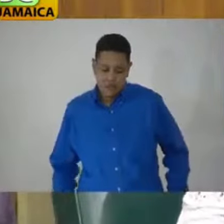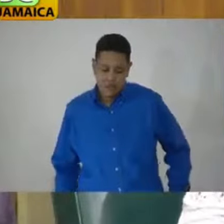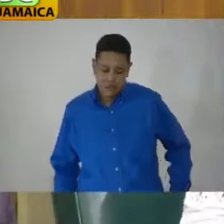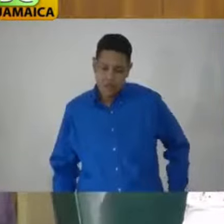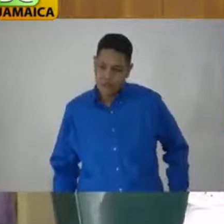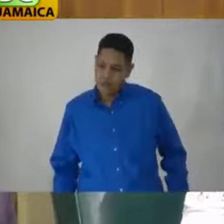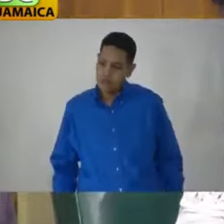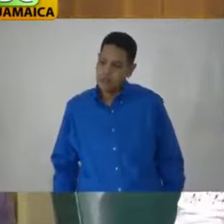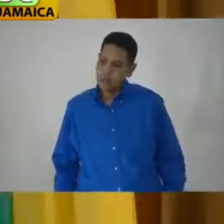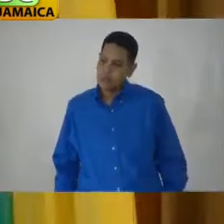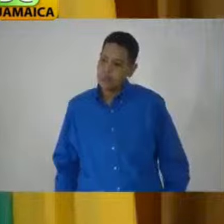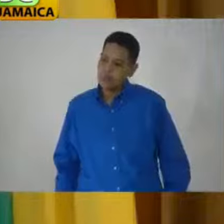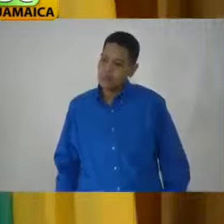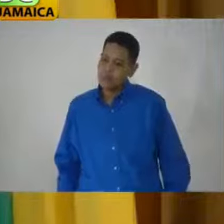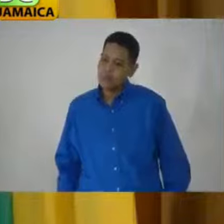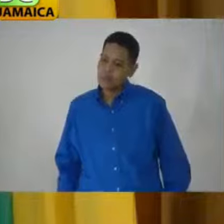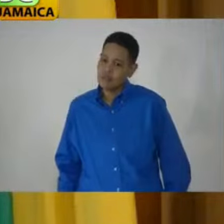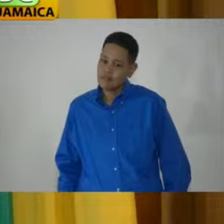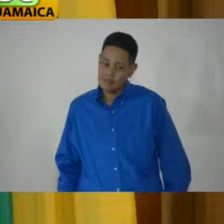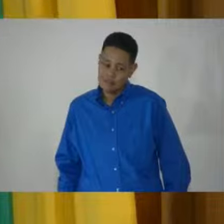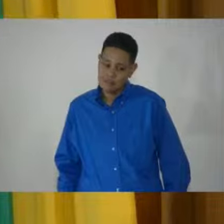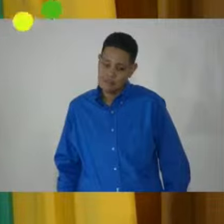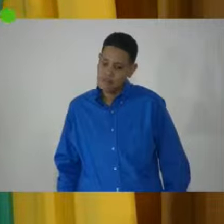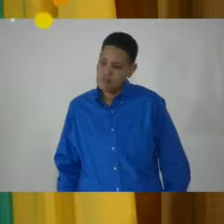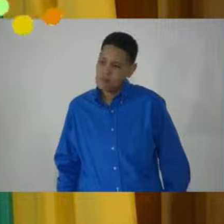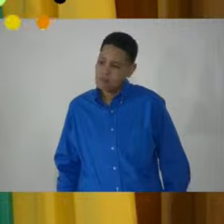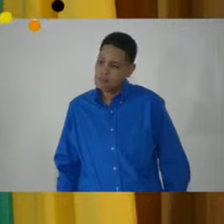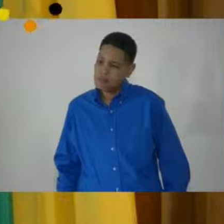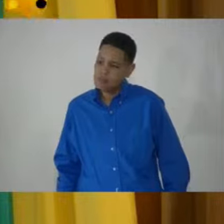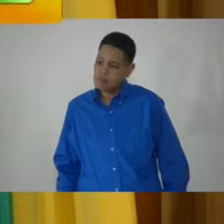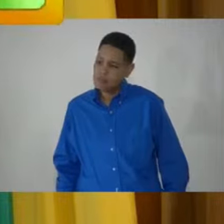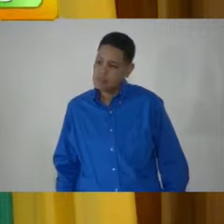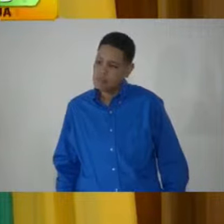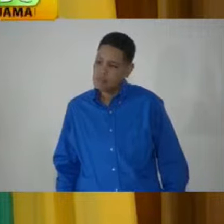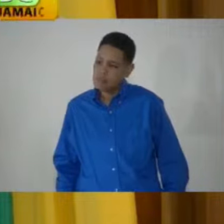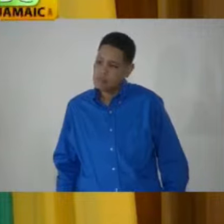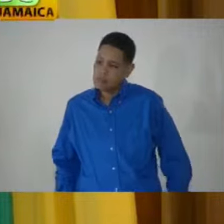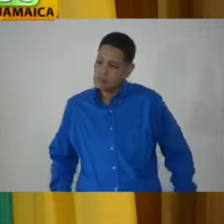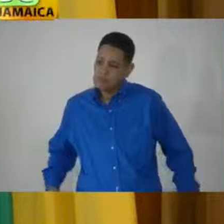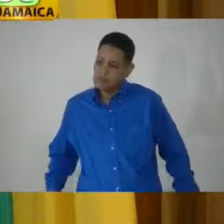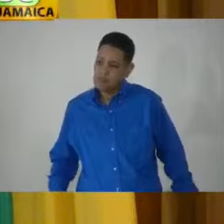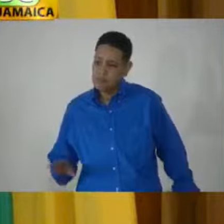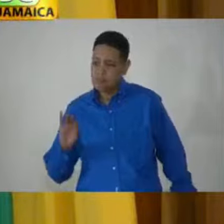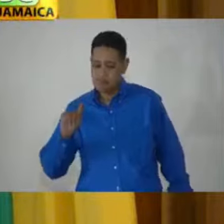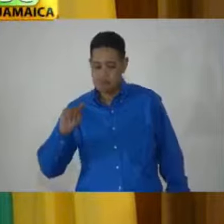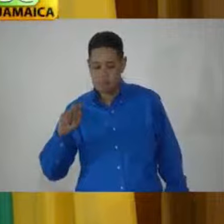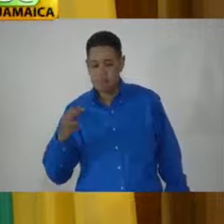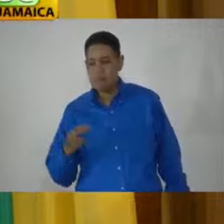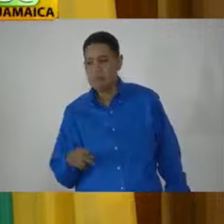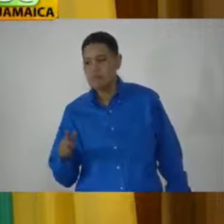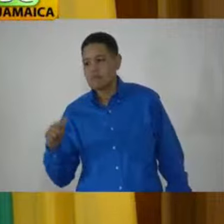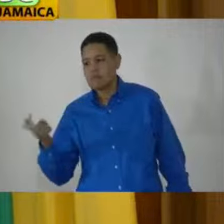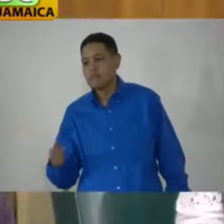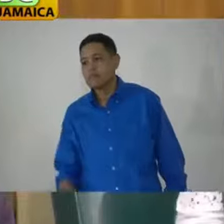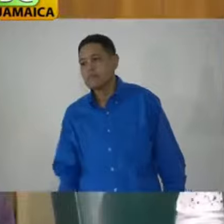Afterwards, it will be... You have a mic on there. Oh, yes.